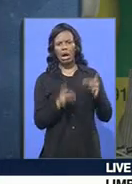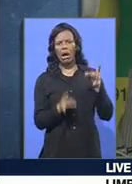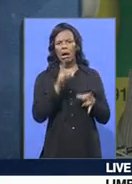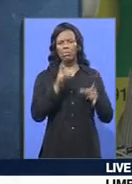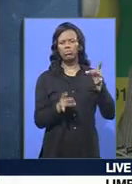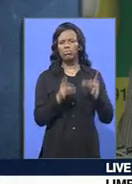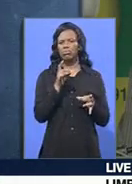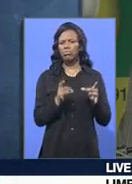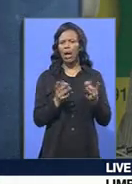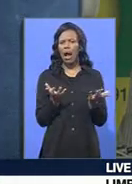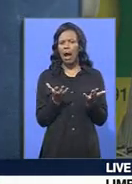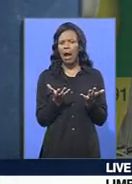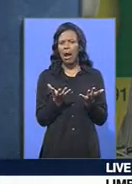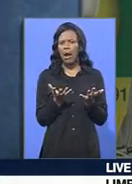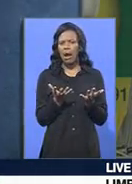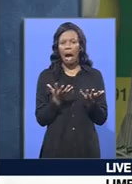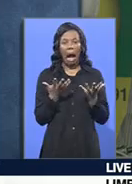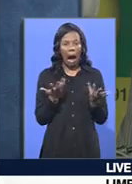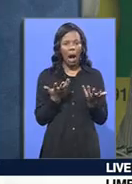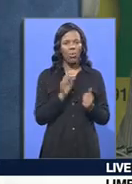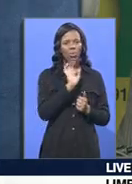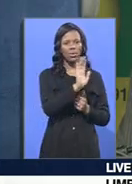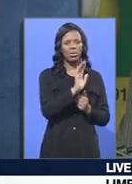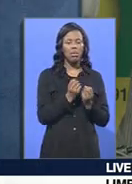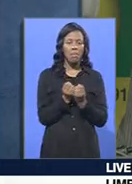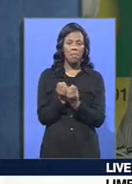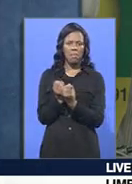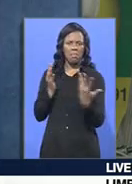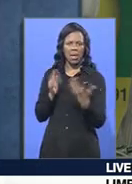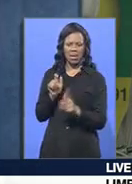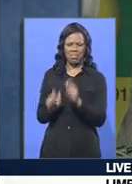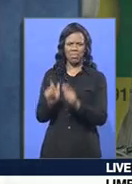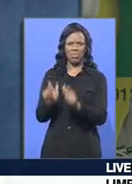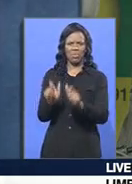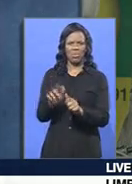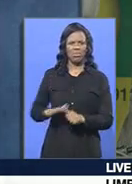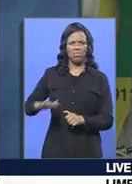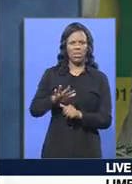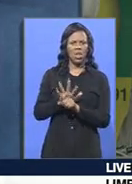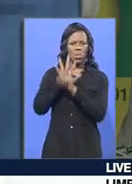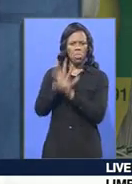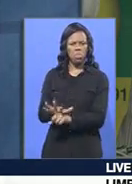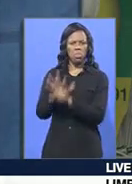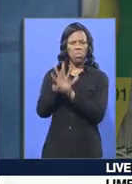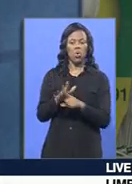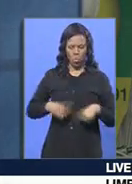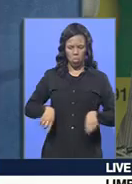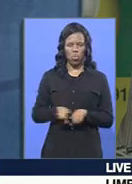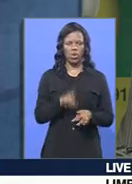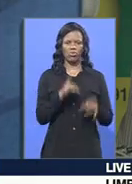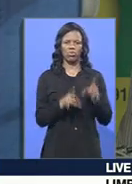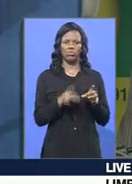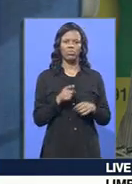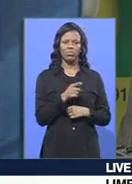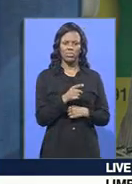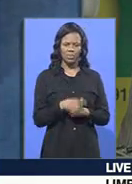which he has condemned the vast majority of his inhabitants to